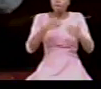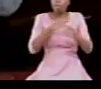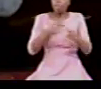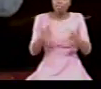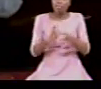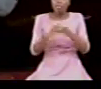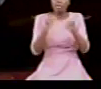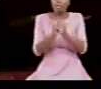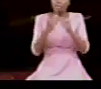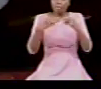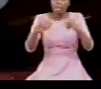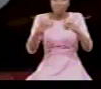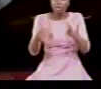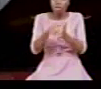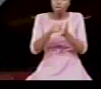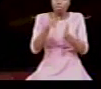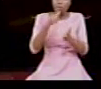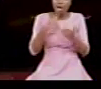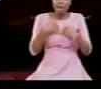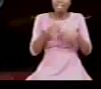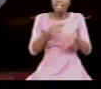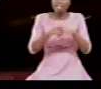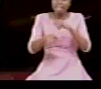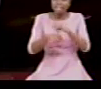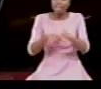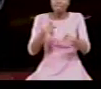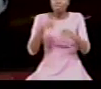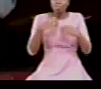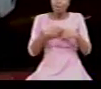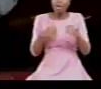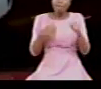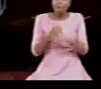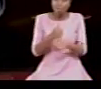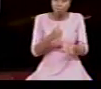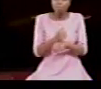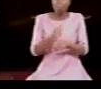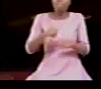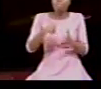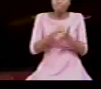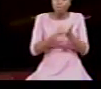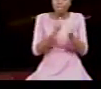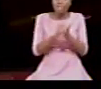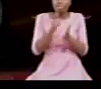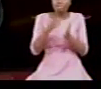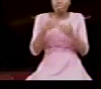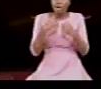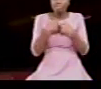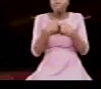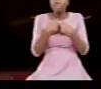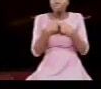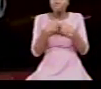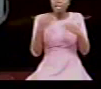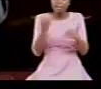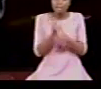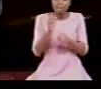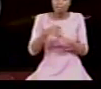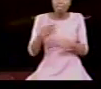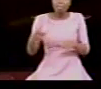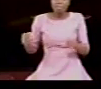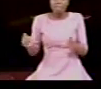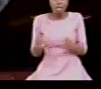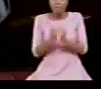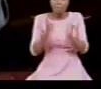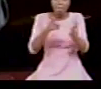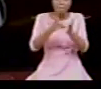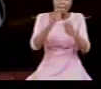Reconcile in the market. Those who have cheated, those who you have abused, those who you have carried their property without